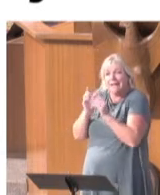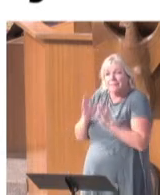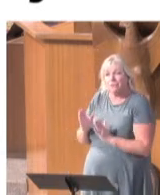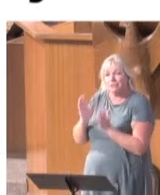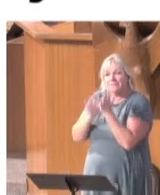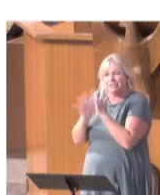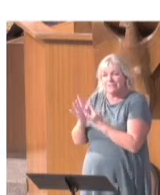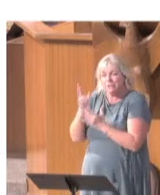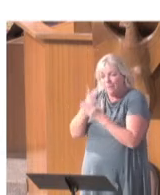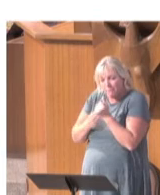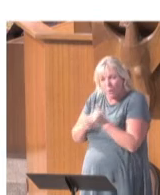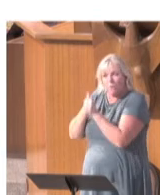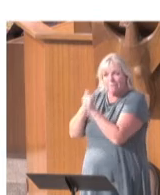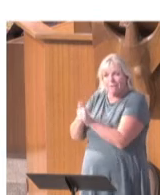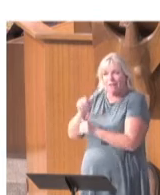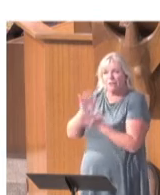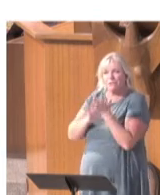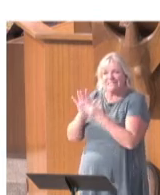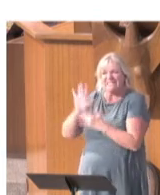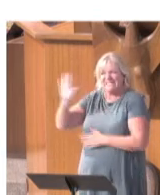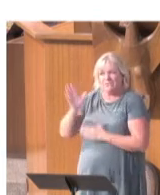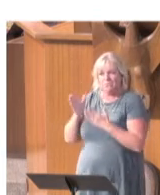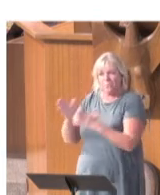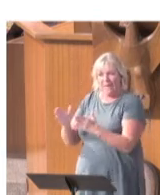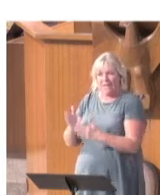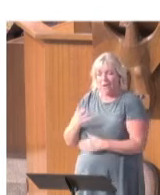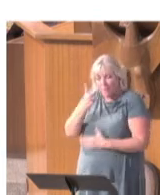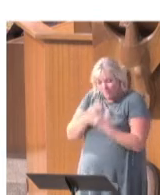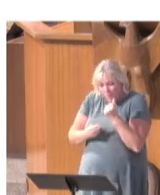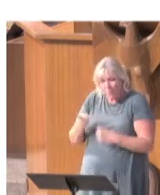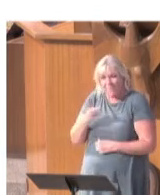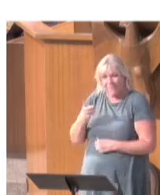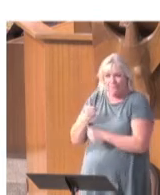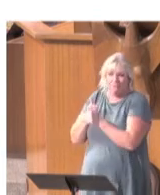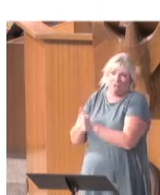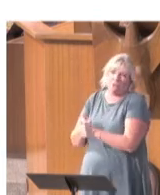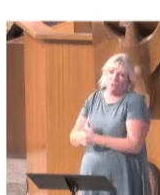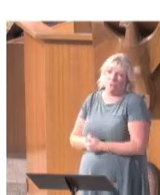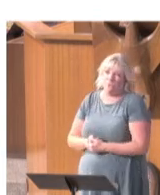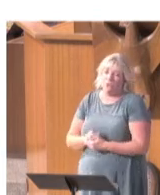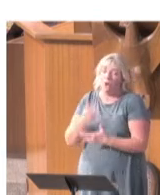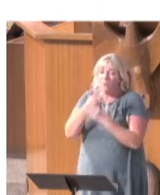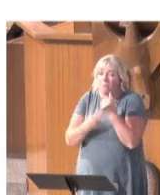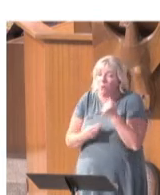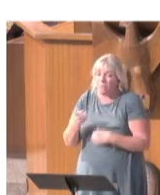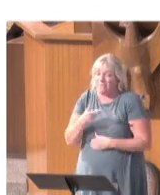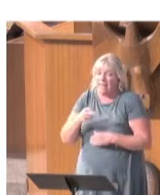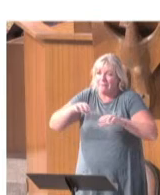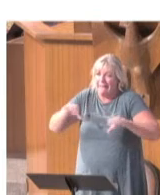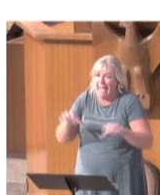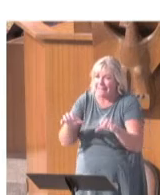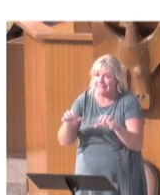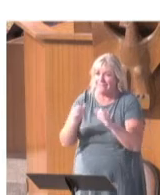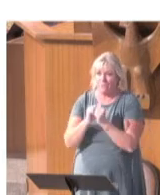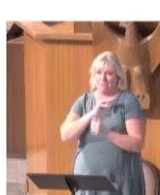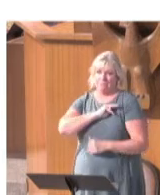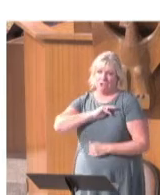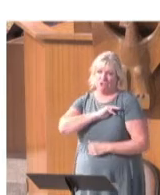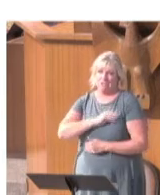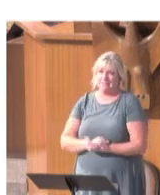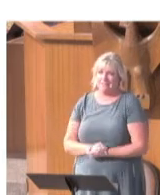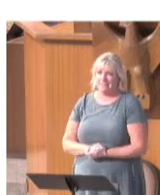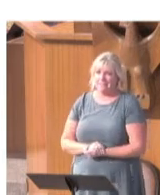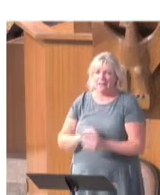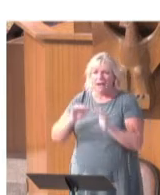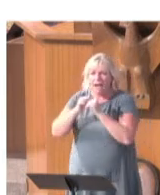Jesus. These two sisters were followers of Jesus, and they were both active in their ministry.